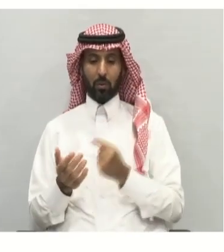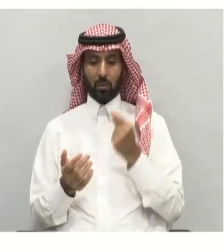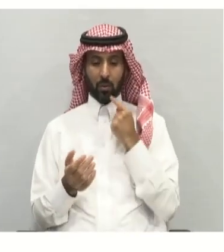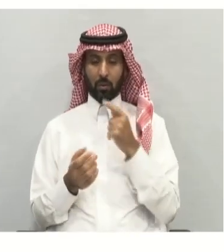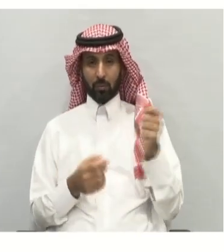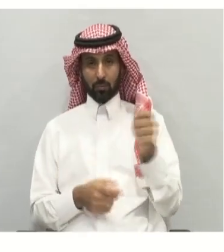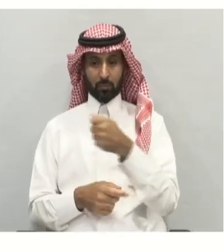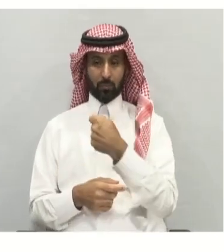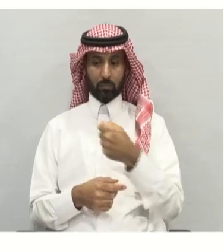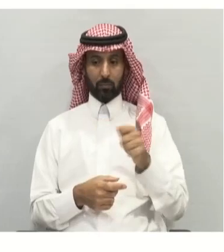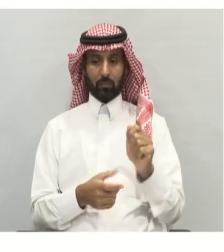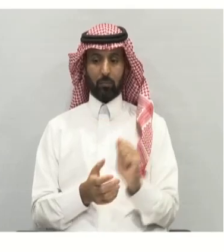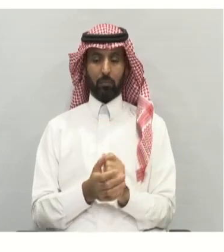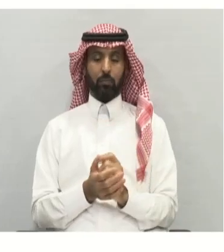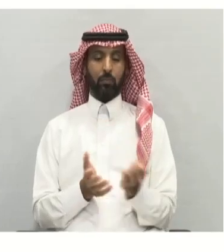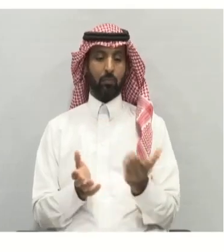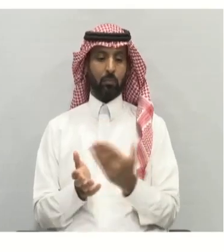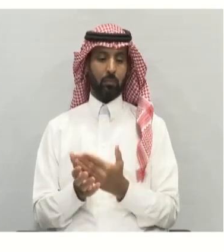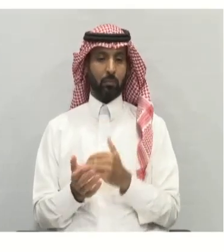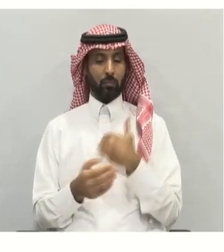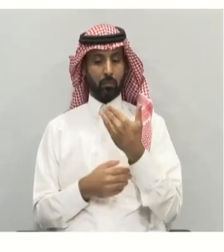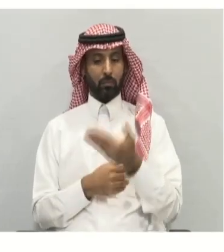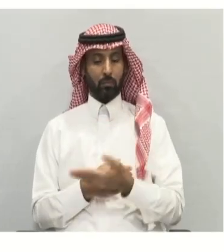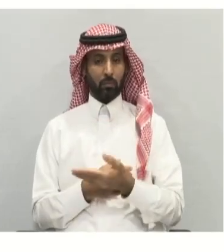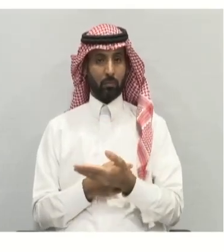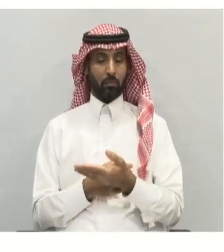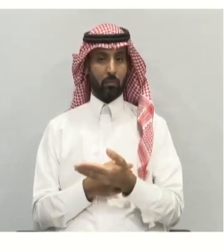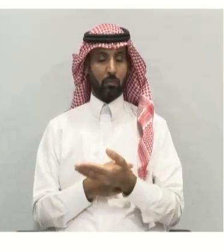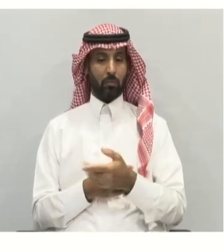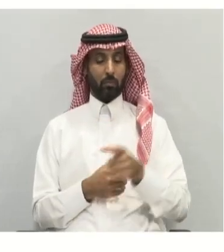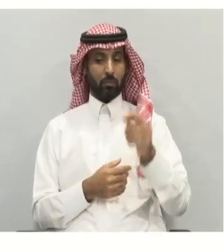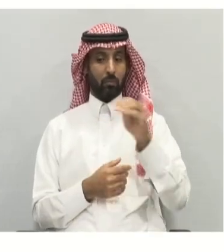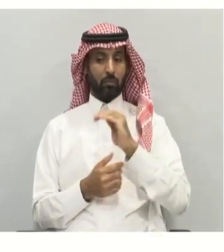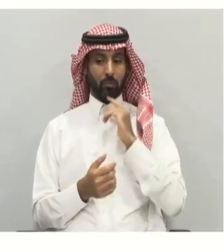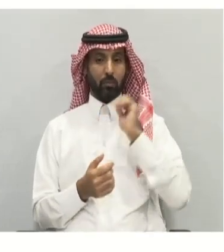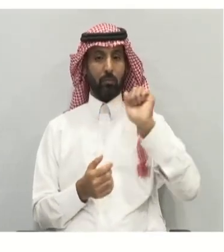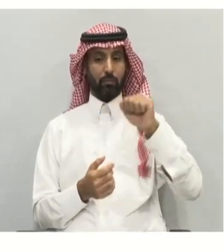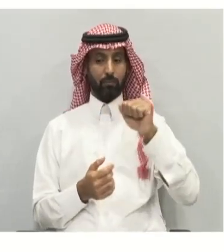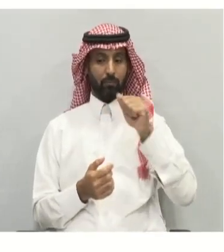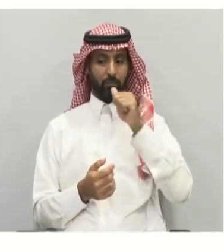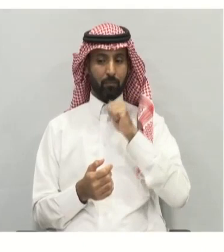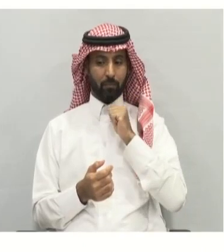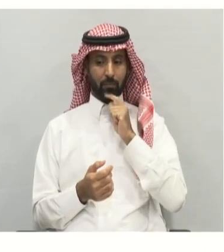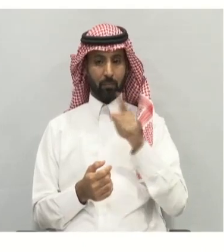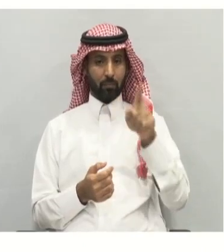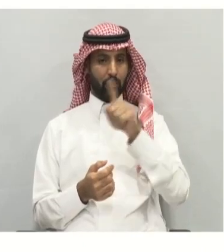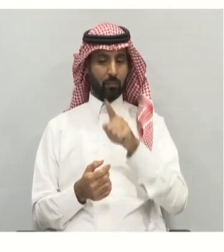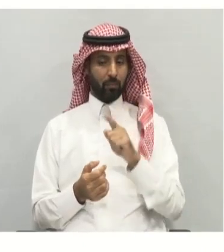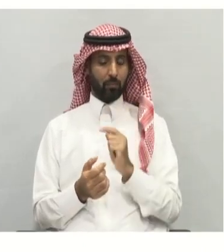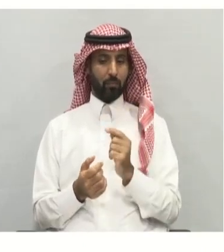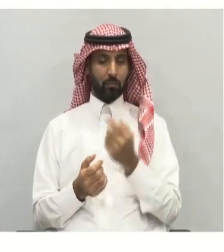flags. And also, after this, we answer a yes or no question, a comprehension